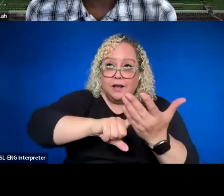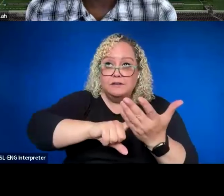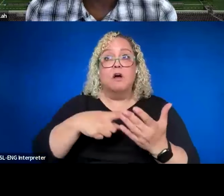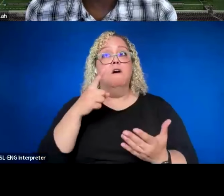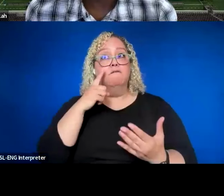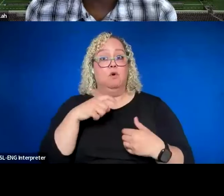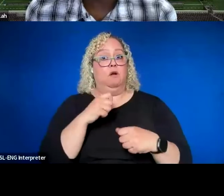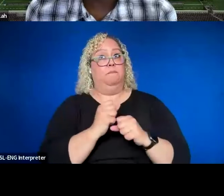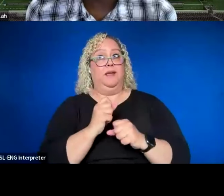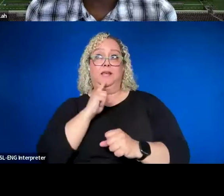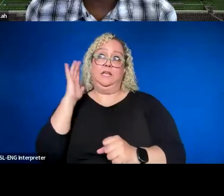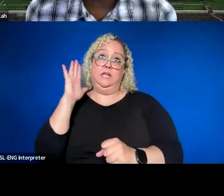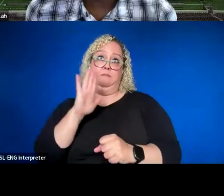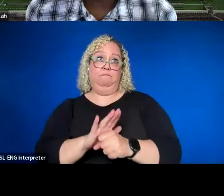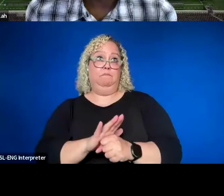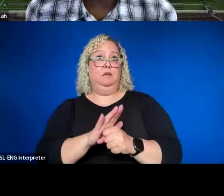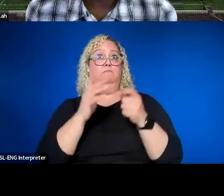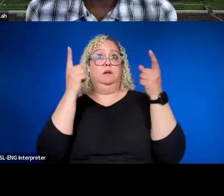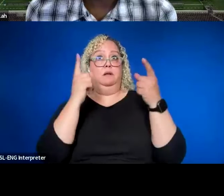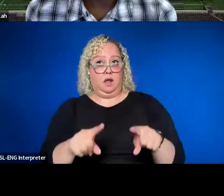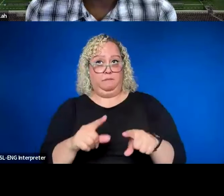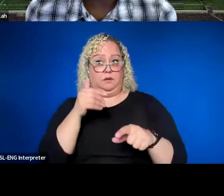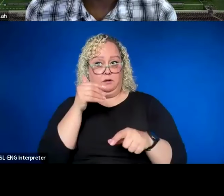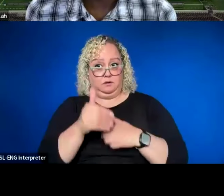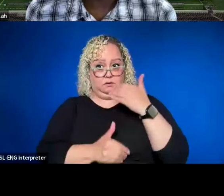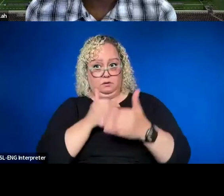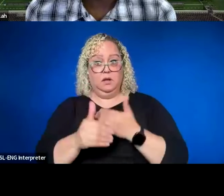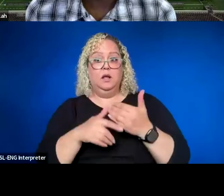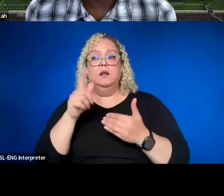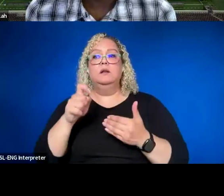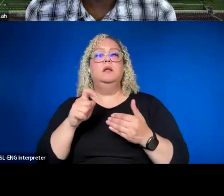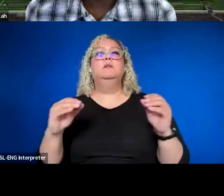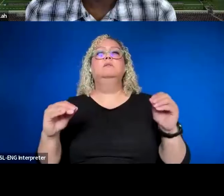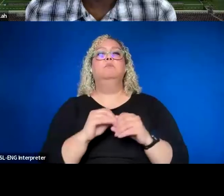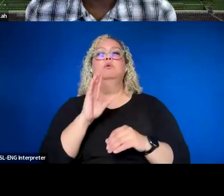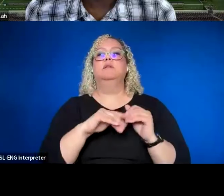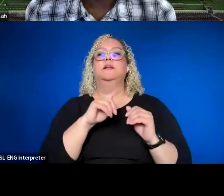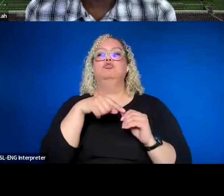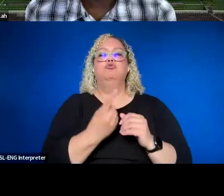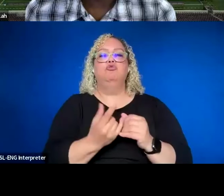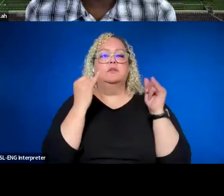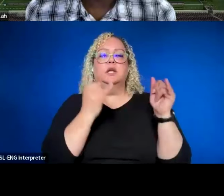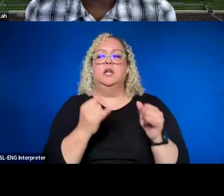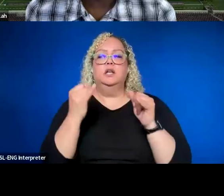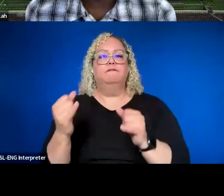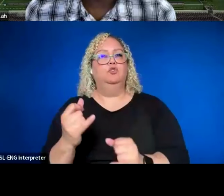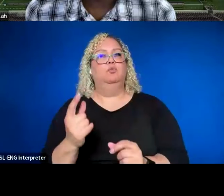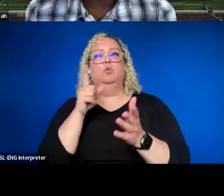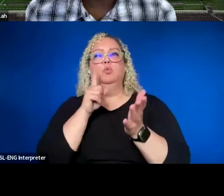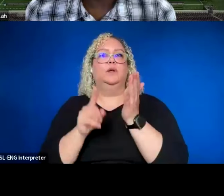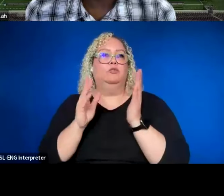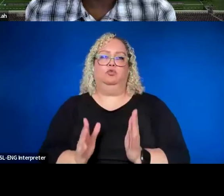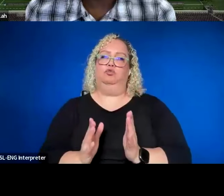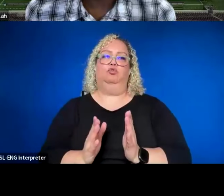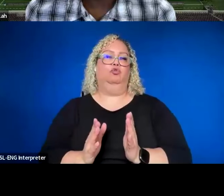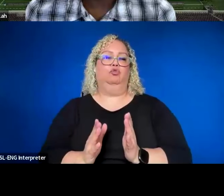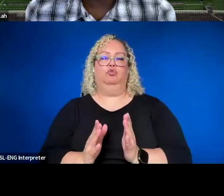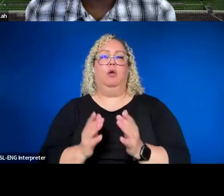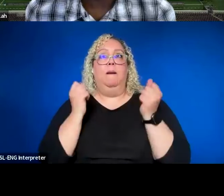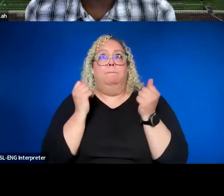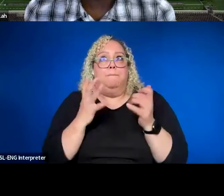that commitment happen, it needs to go beyond the individual researcher, many of whom, you know, go out of their